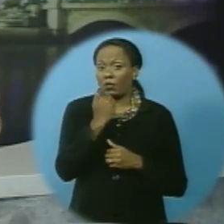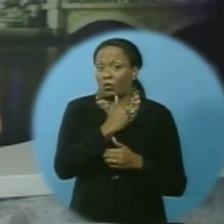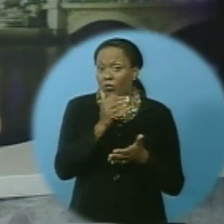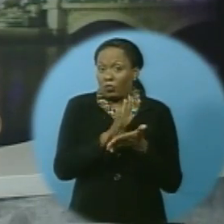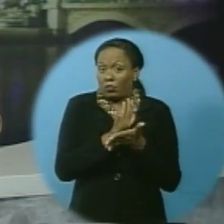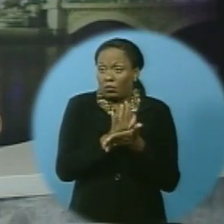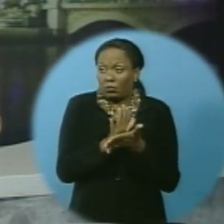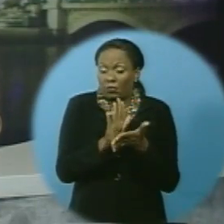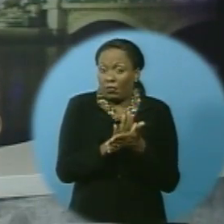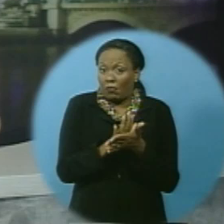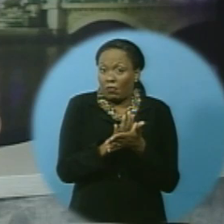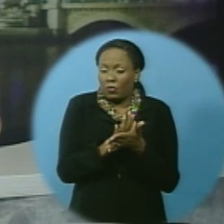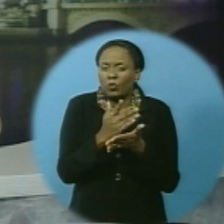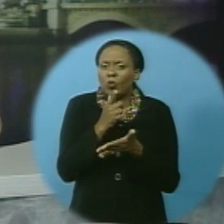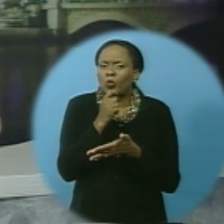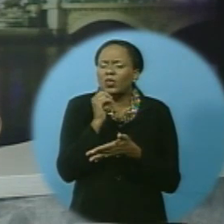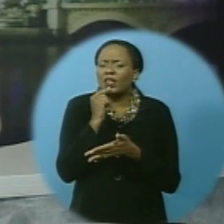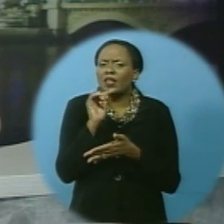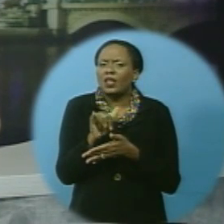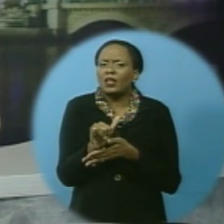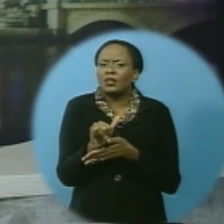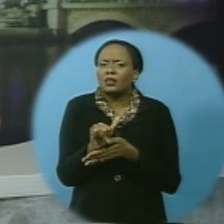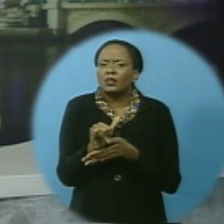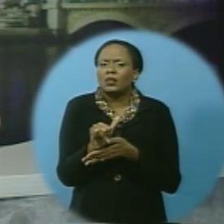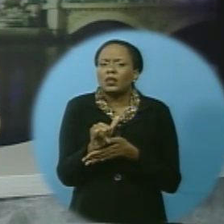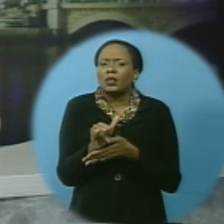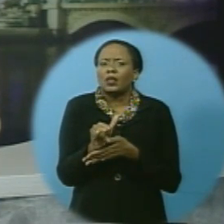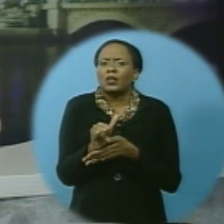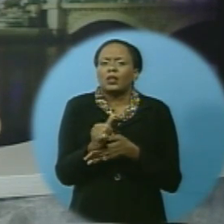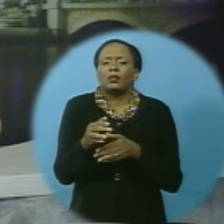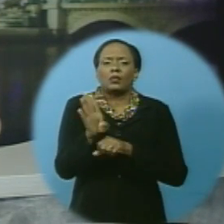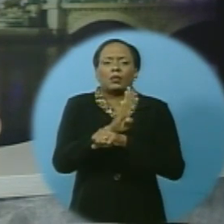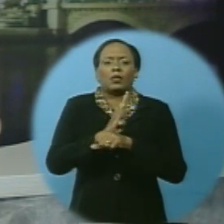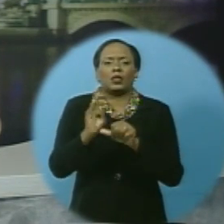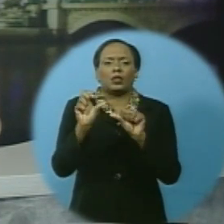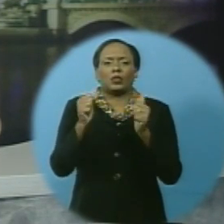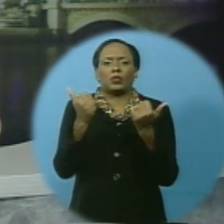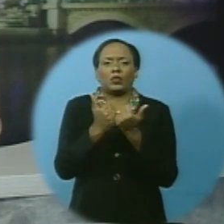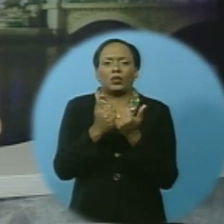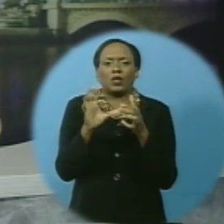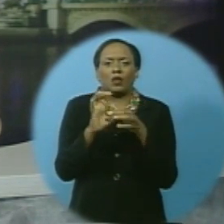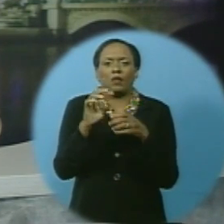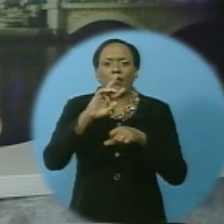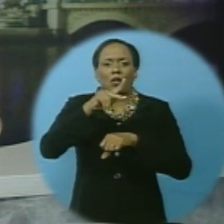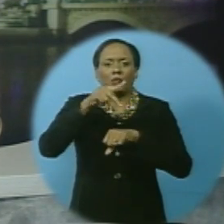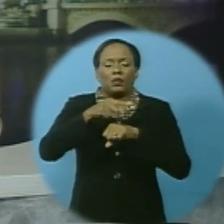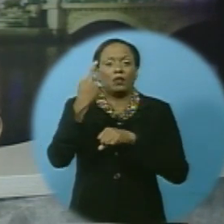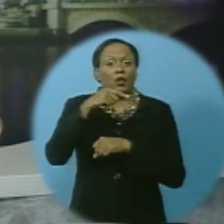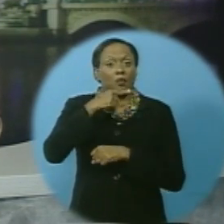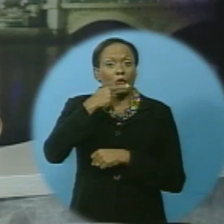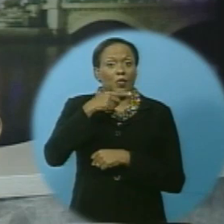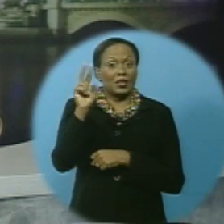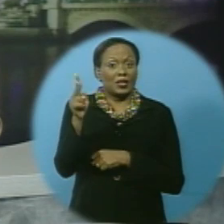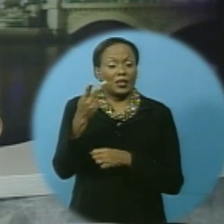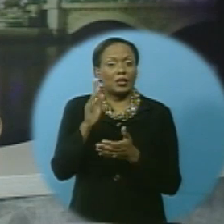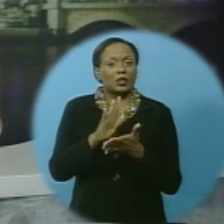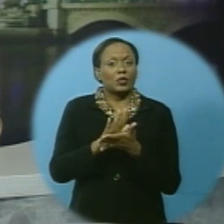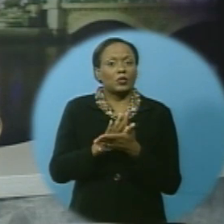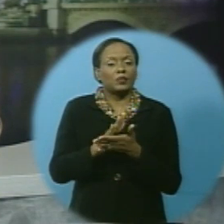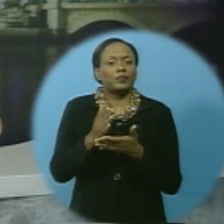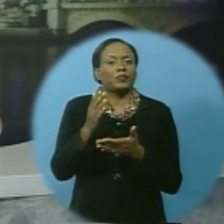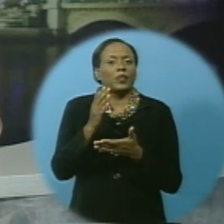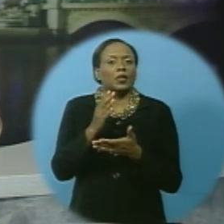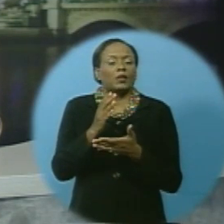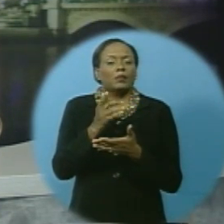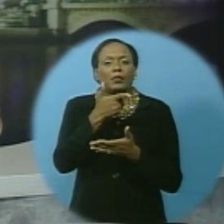our schools. That's the response from the Barbados Association of Principals of Public Secondary Schools to suggestions that some